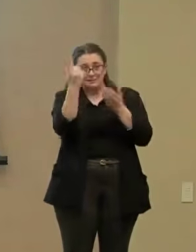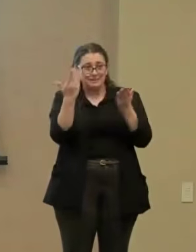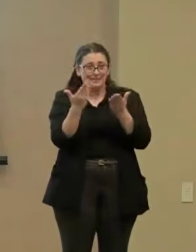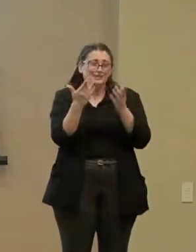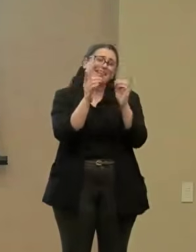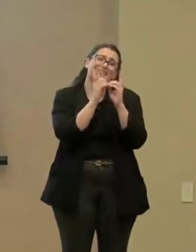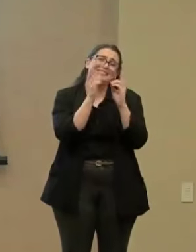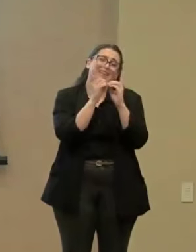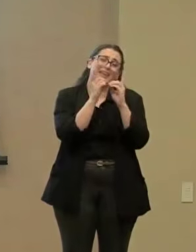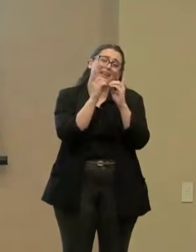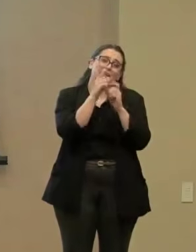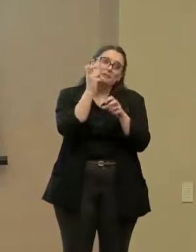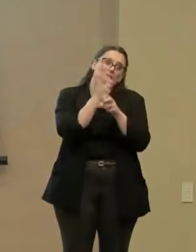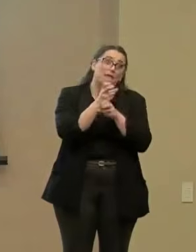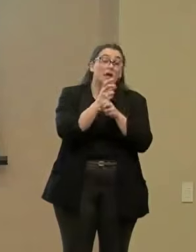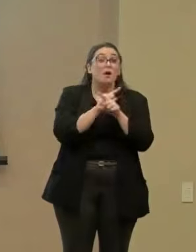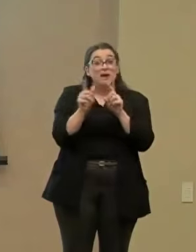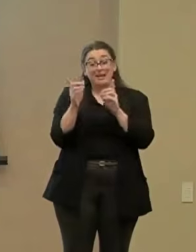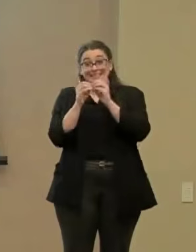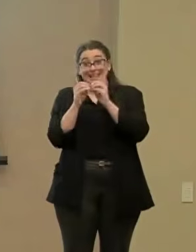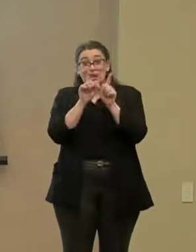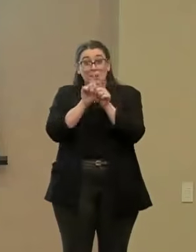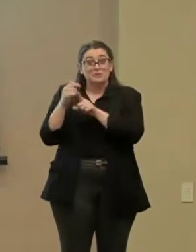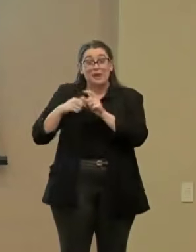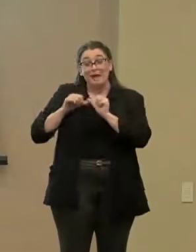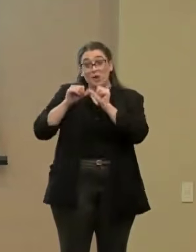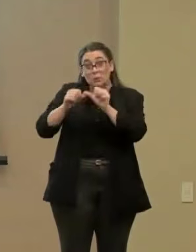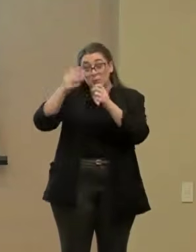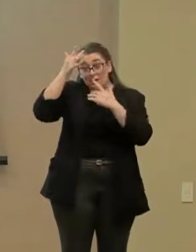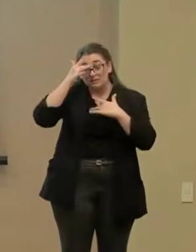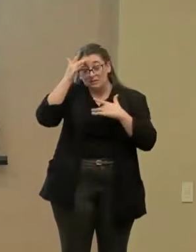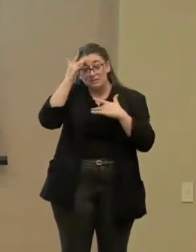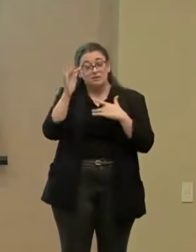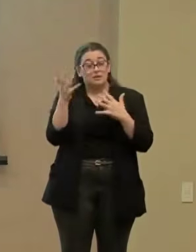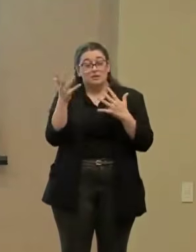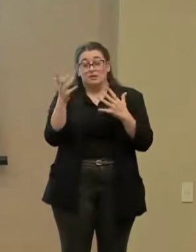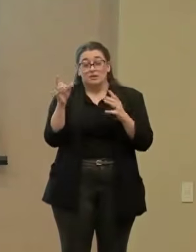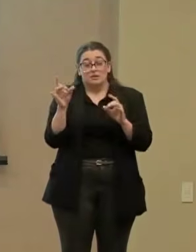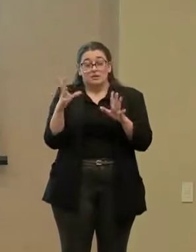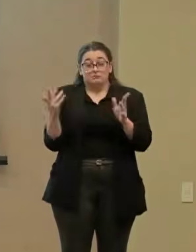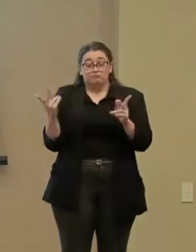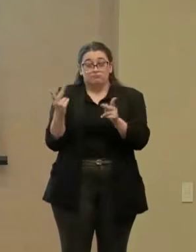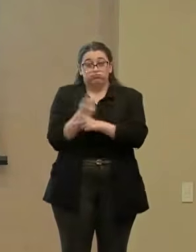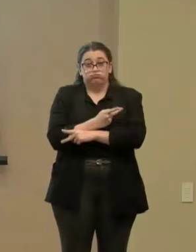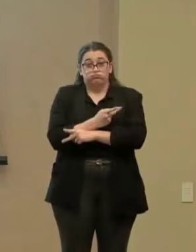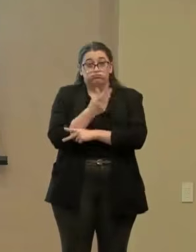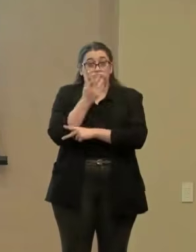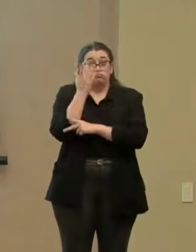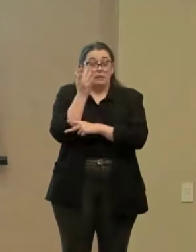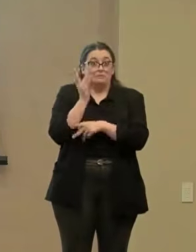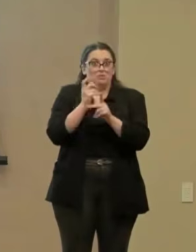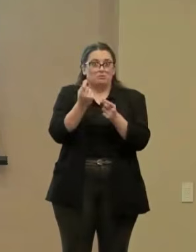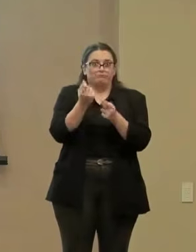dating is already hard, but dating with a chronic illness is like incredibly difficult because again, people